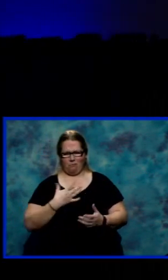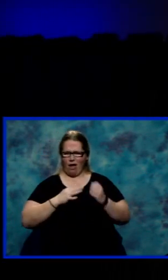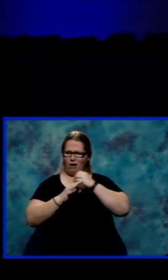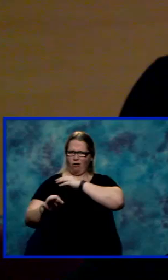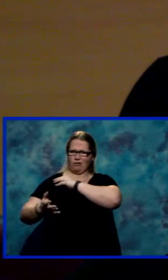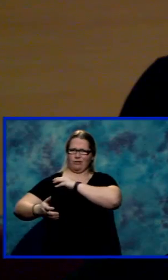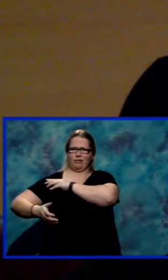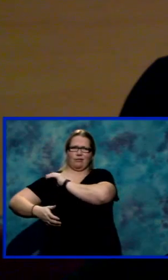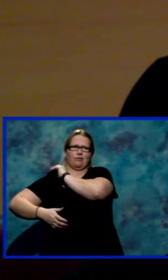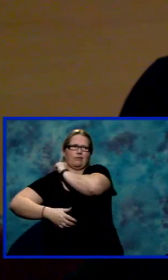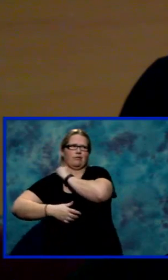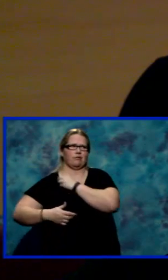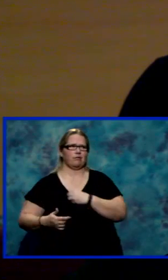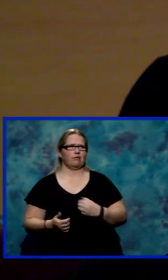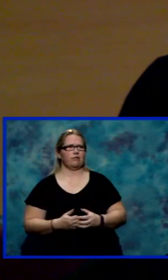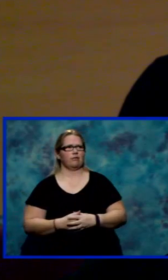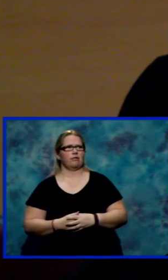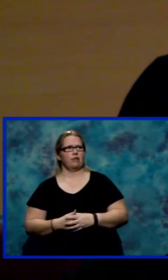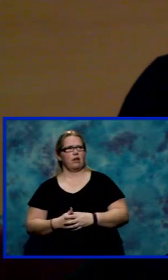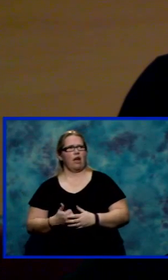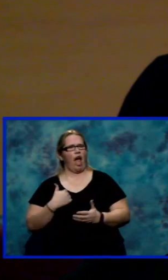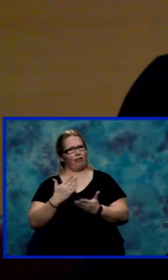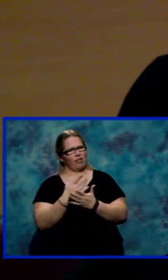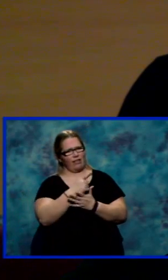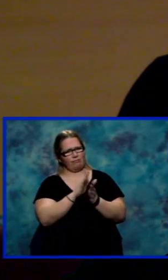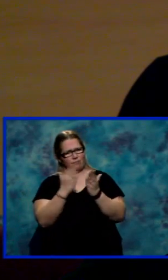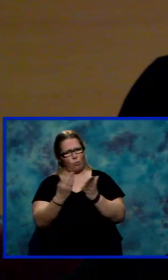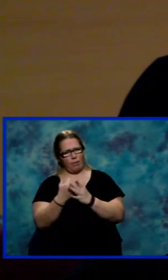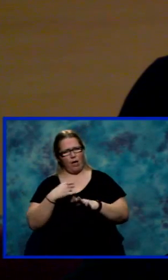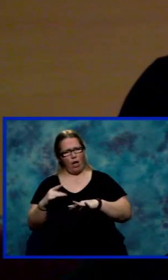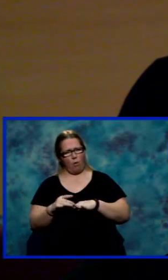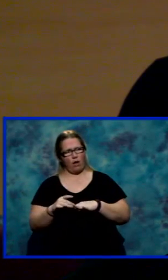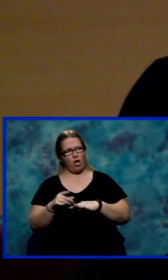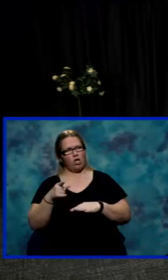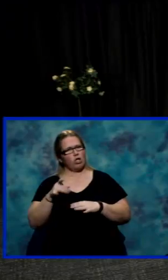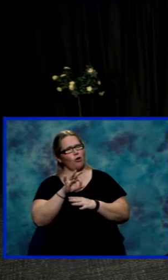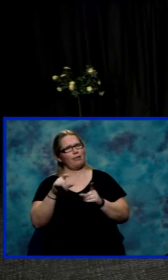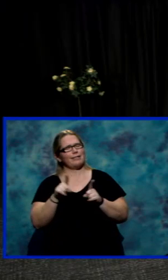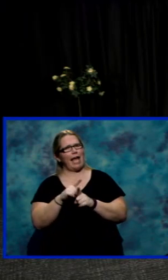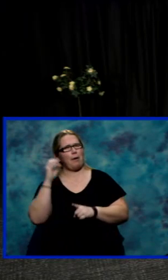not? I've been sharing this text with my wife for a few years, and she's not of the same opinion